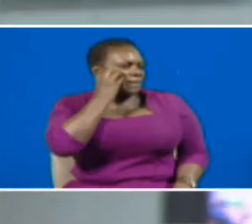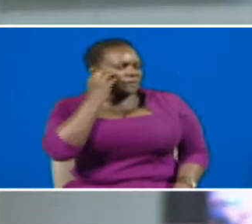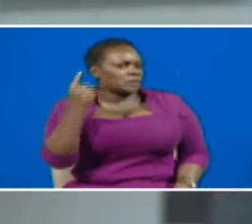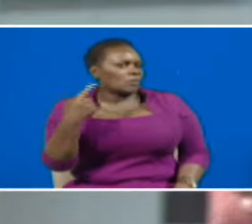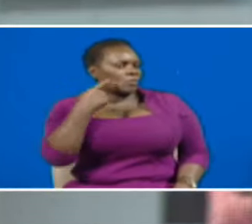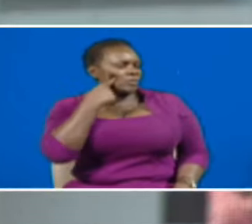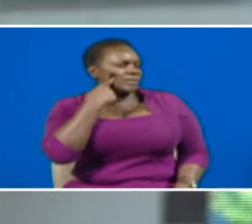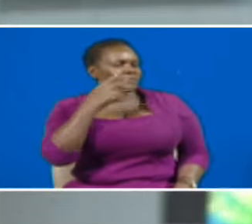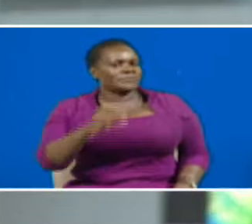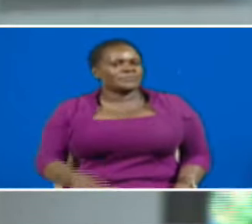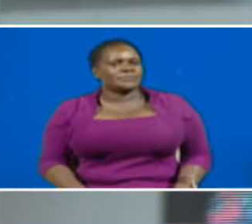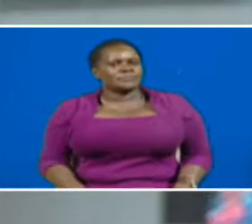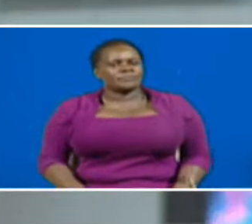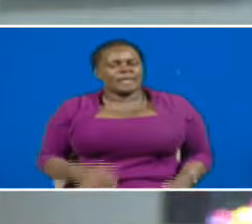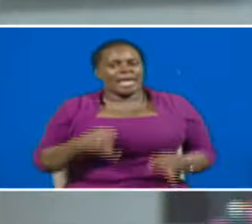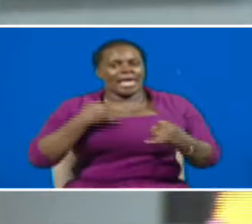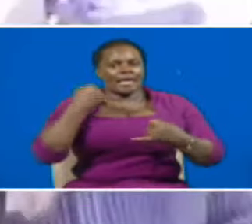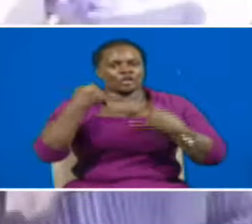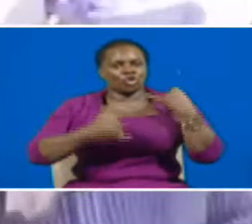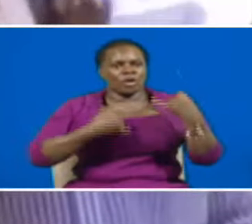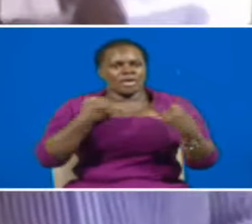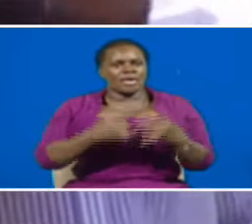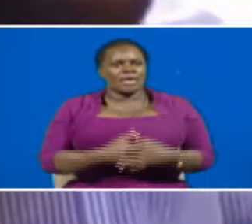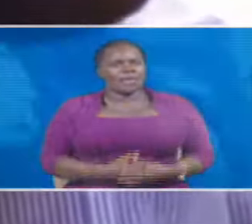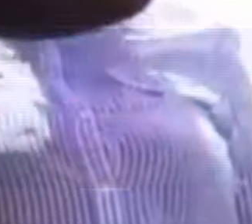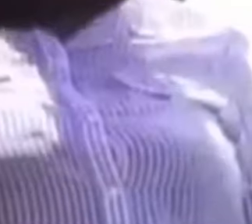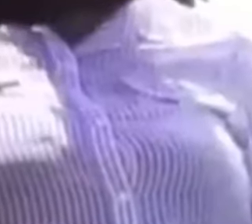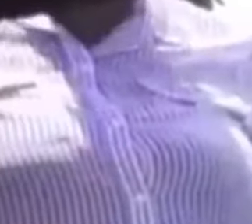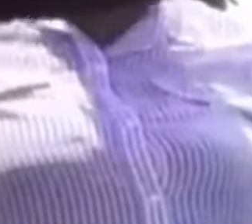is Meresha Uiti. Enjoy.